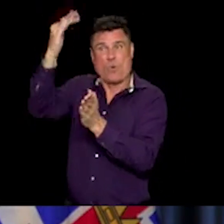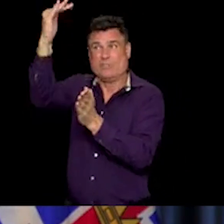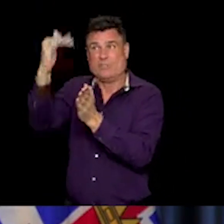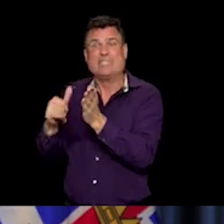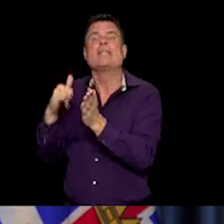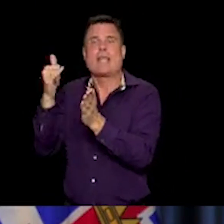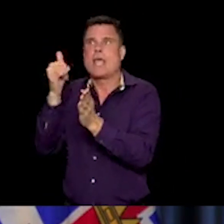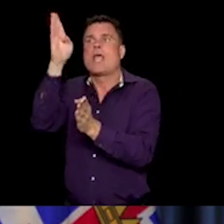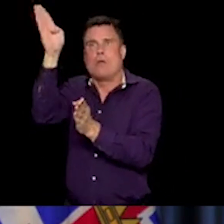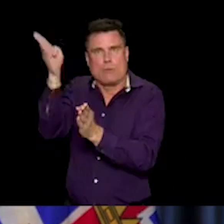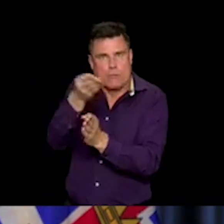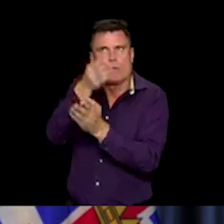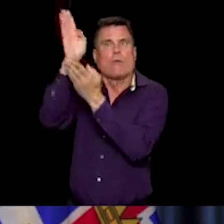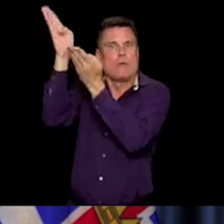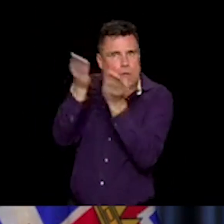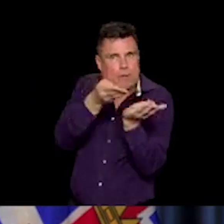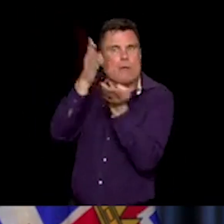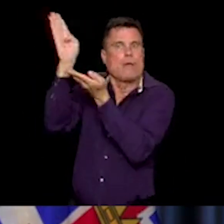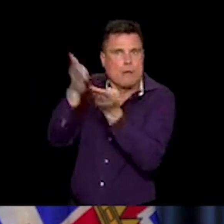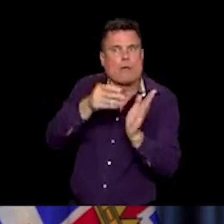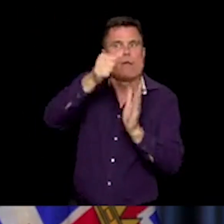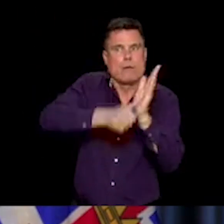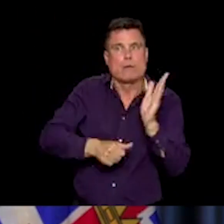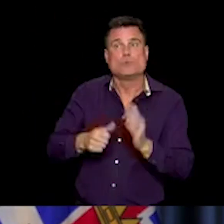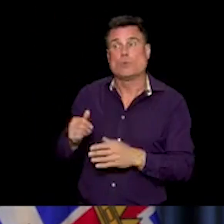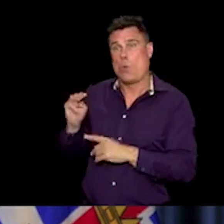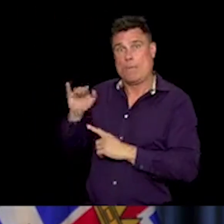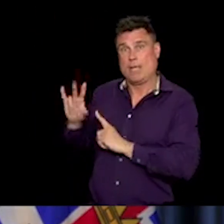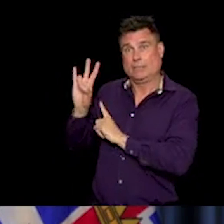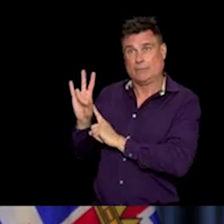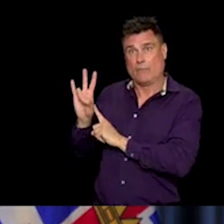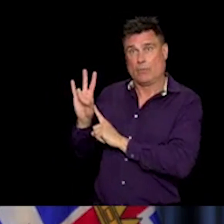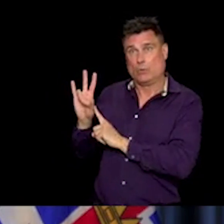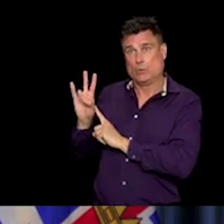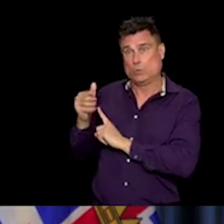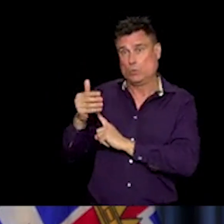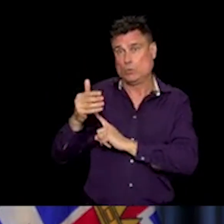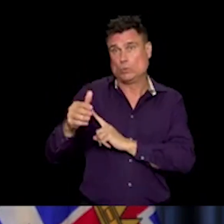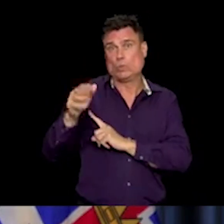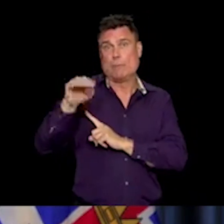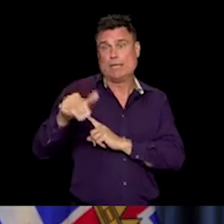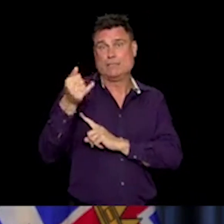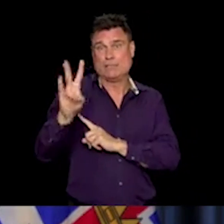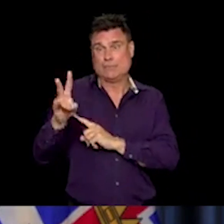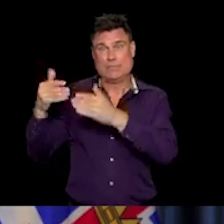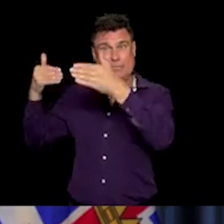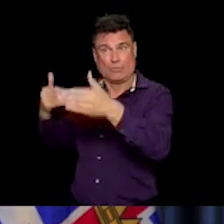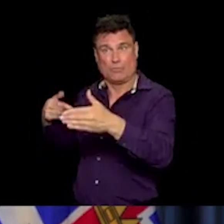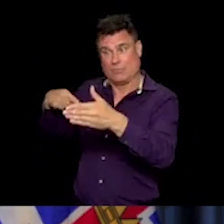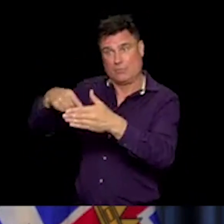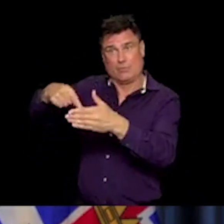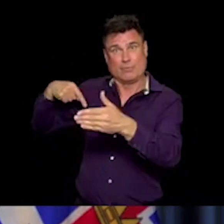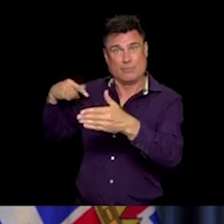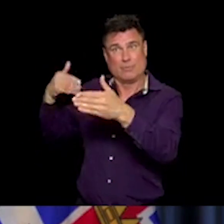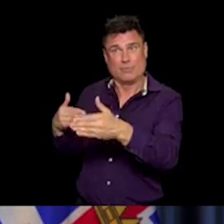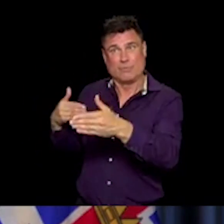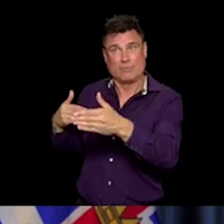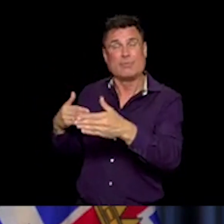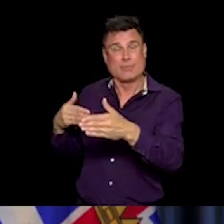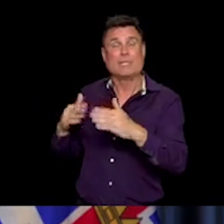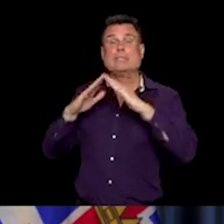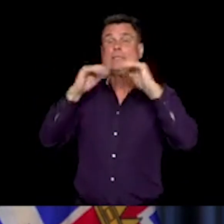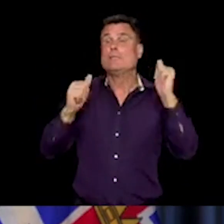challenges facing the healthcare system in this time, an extraordinary achievement by our healthcare workers, and we are grateful for it. As